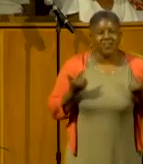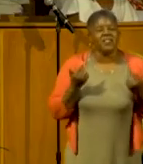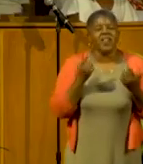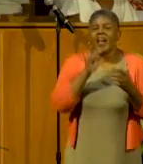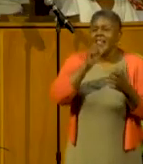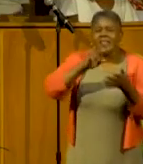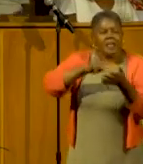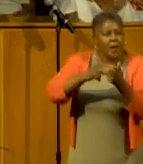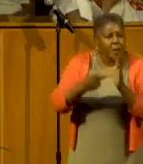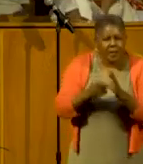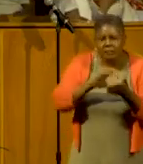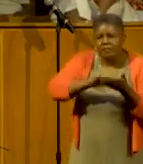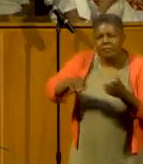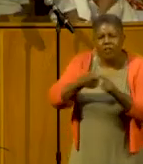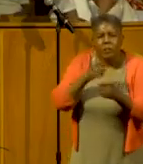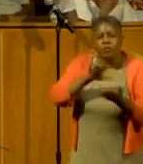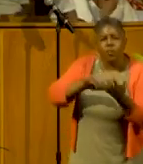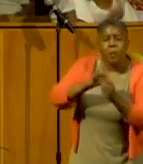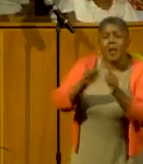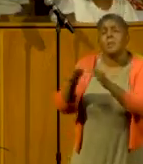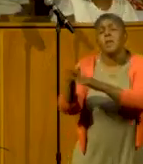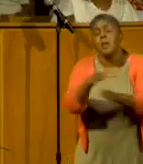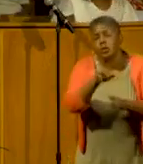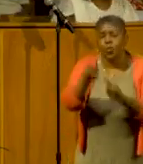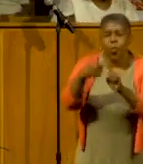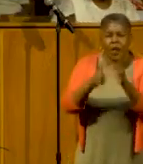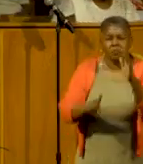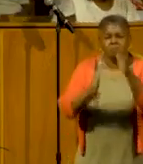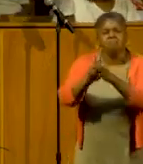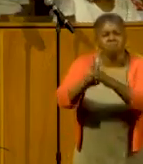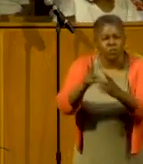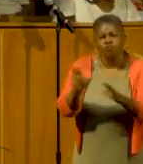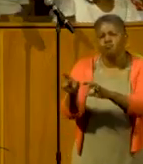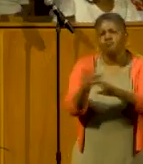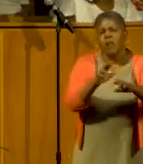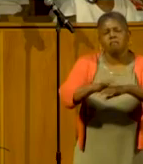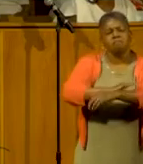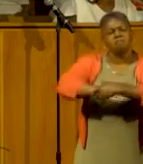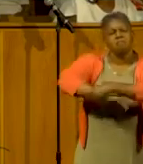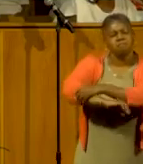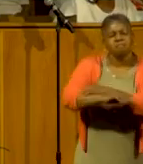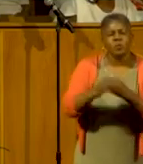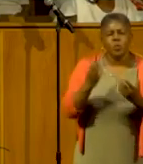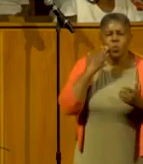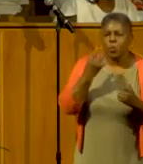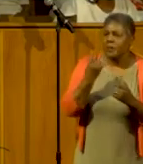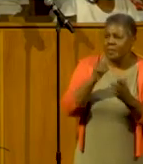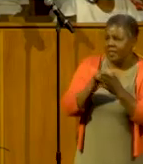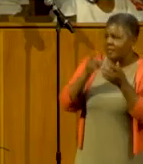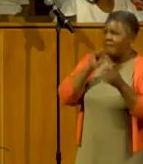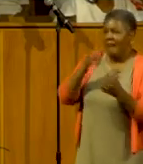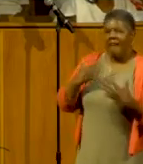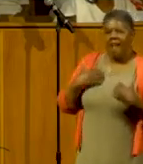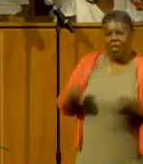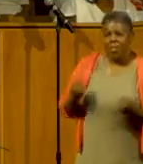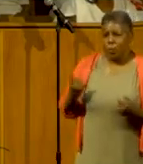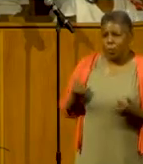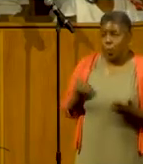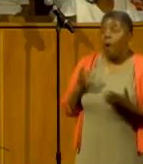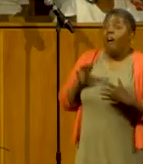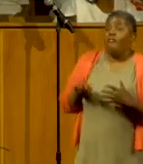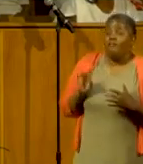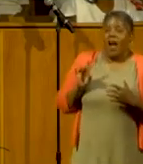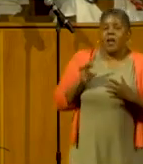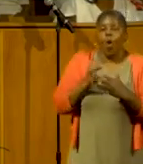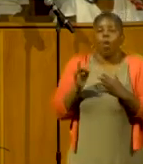So that doesn't exempt you from storms, but it prepares you when they come. So instead of choosing something unhealthy to do, find your